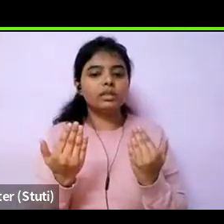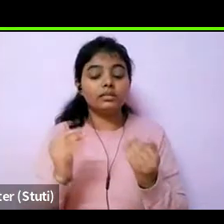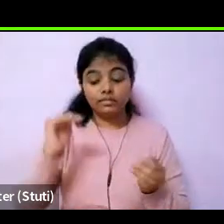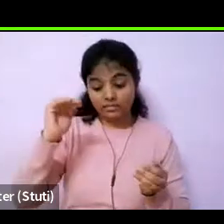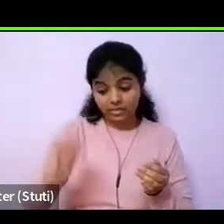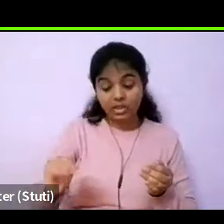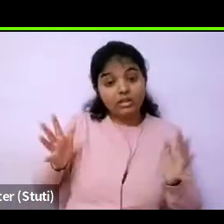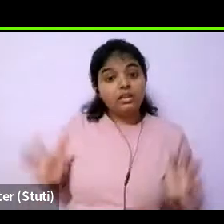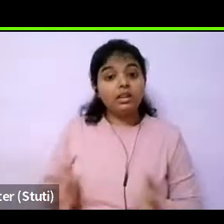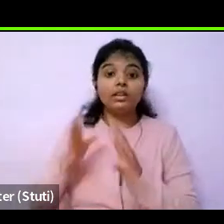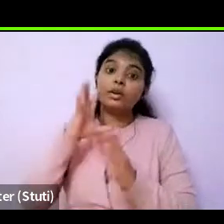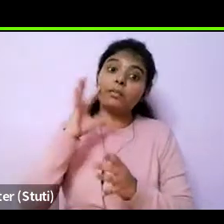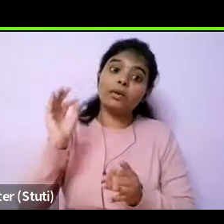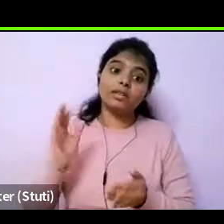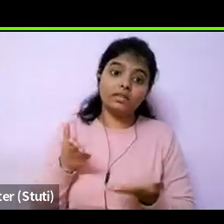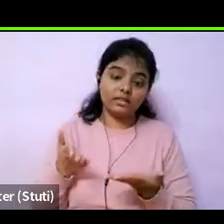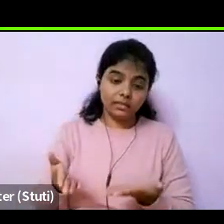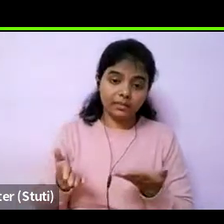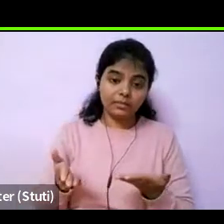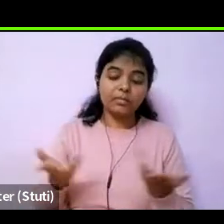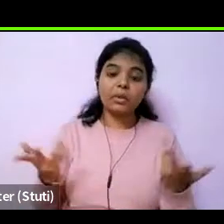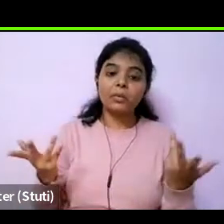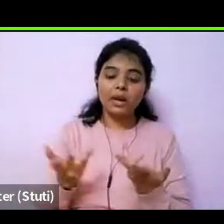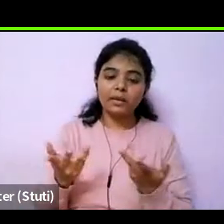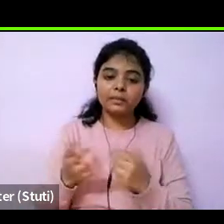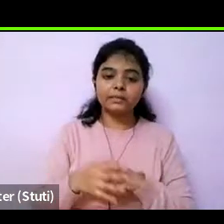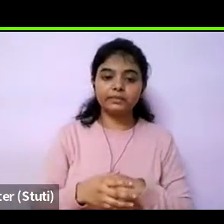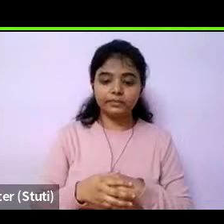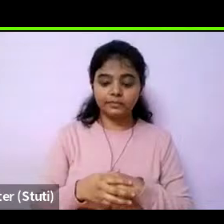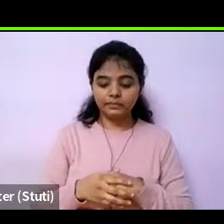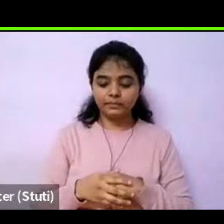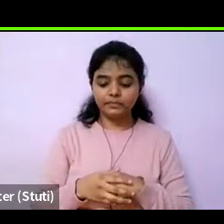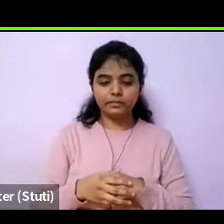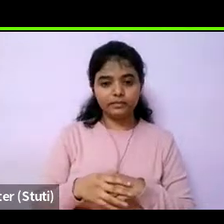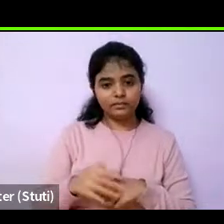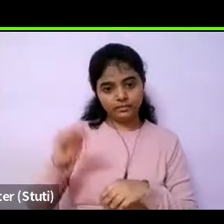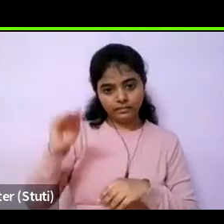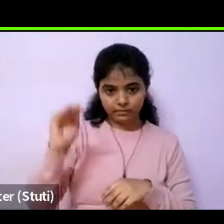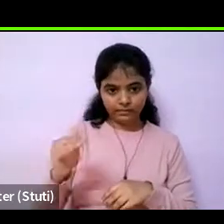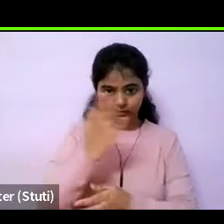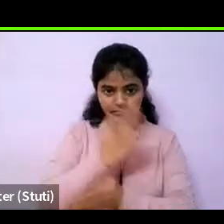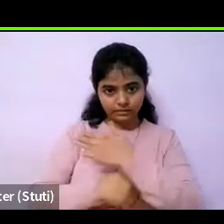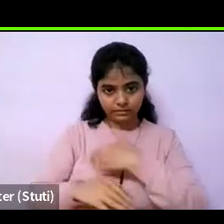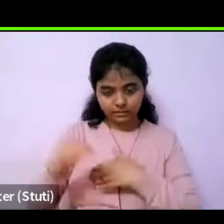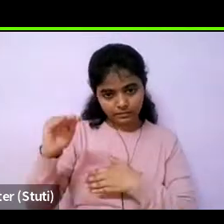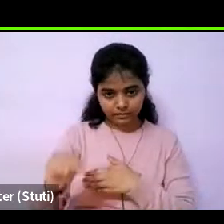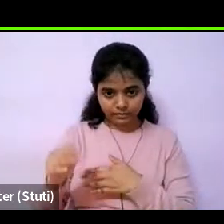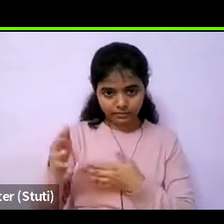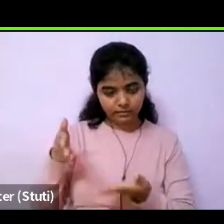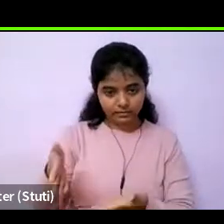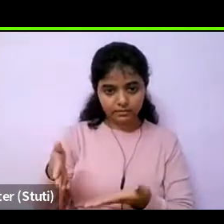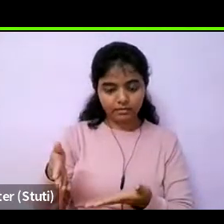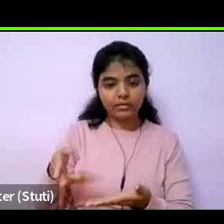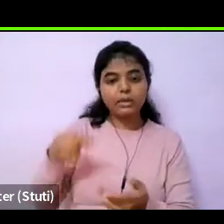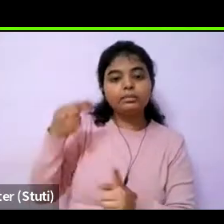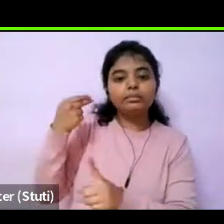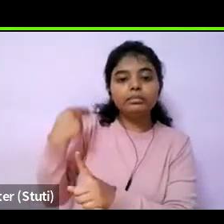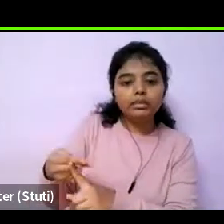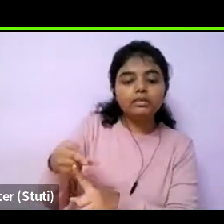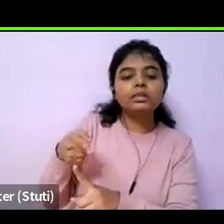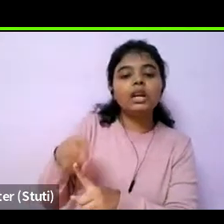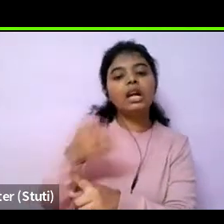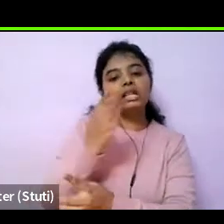because their disability is they are labeled as